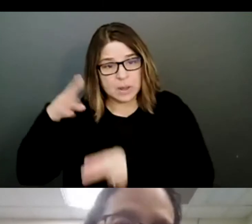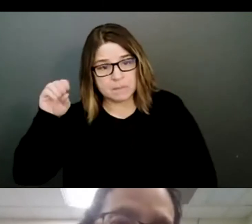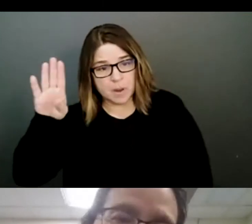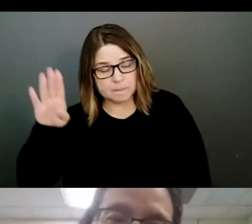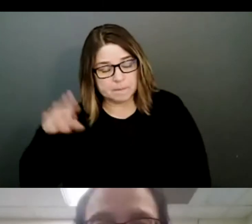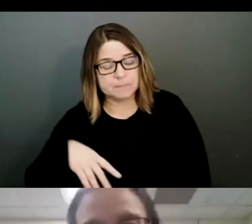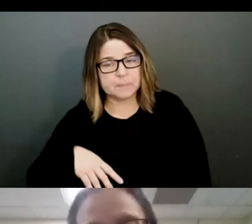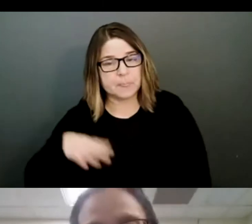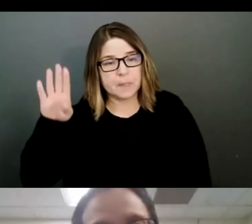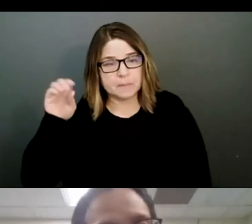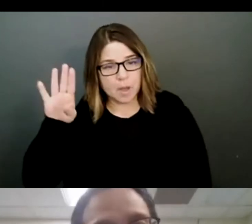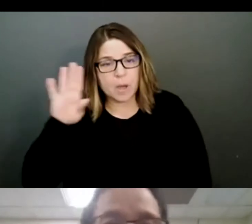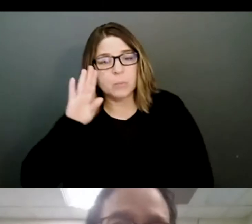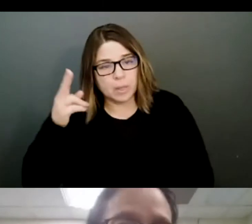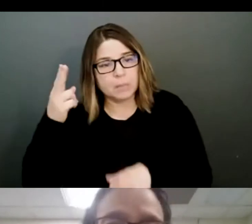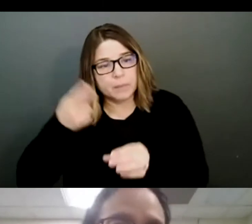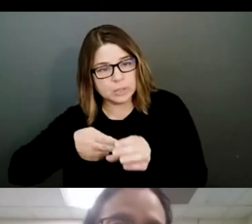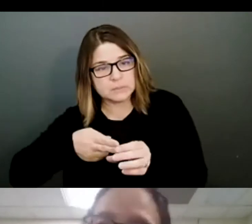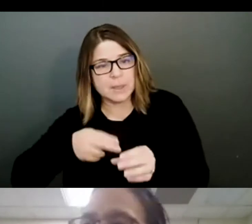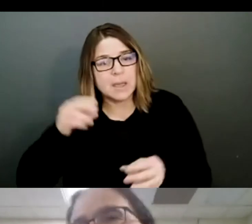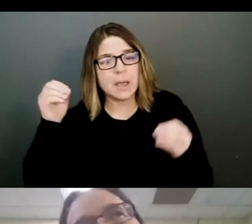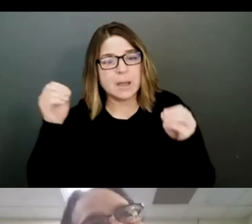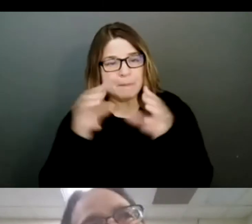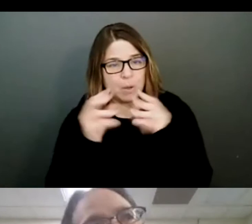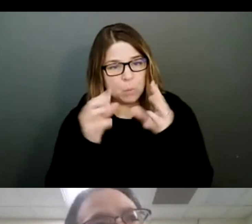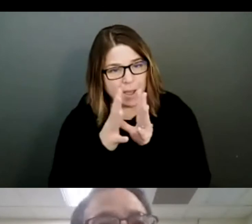will participate in a powwow,